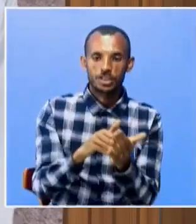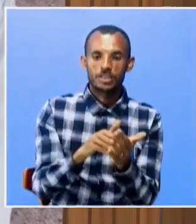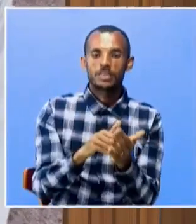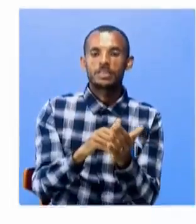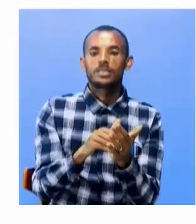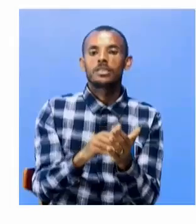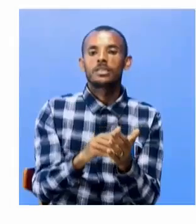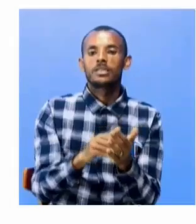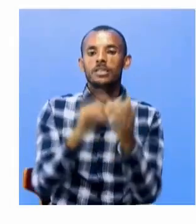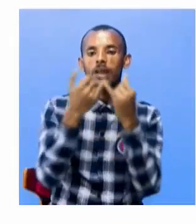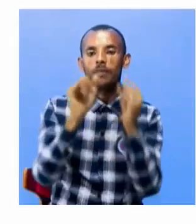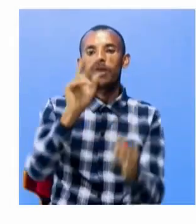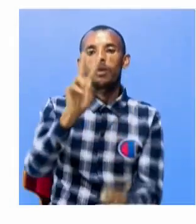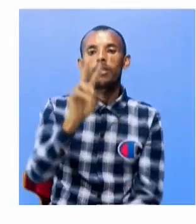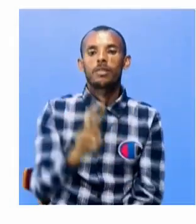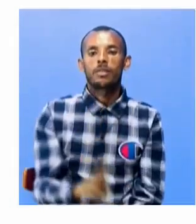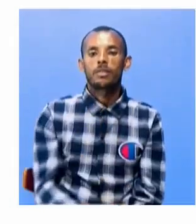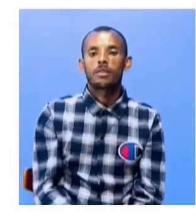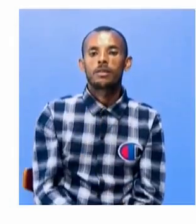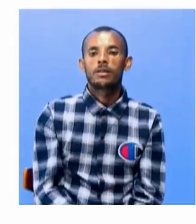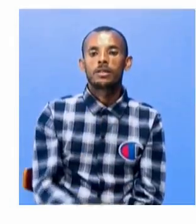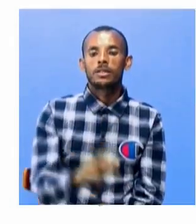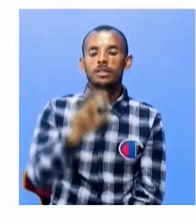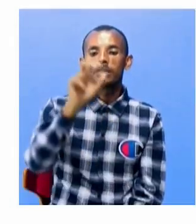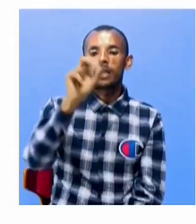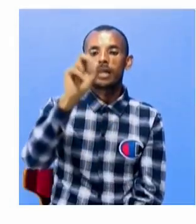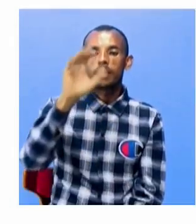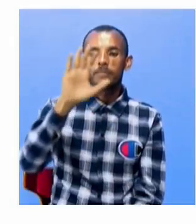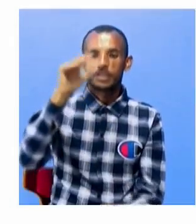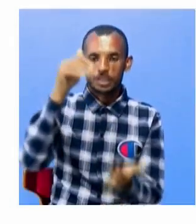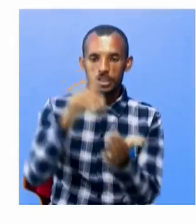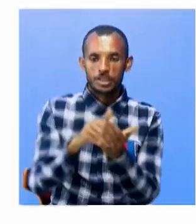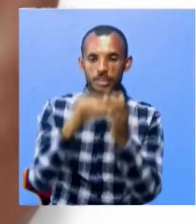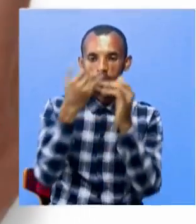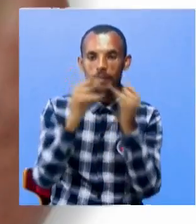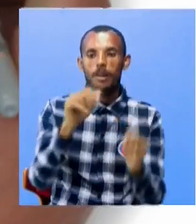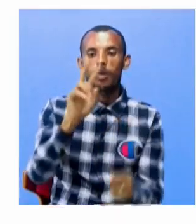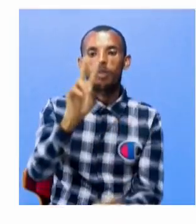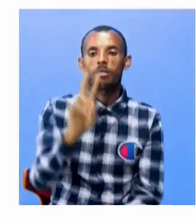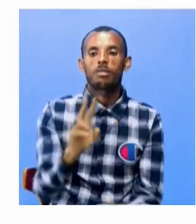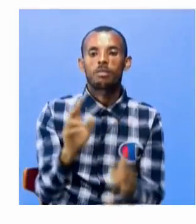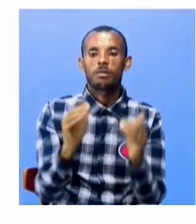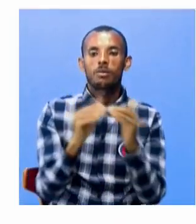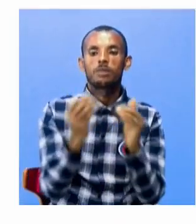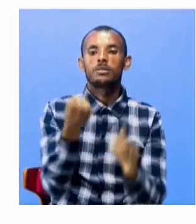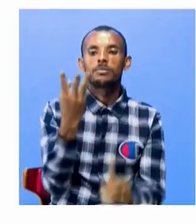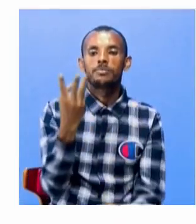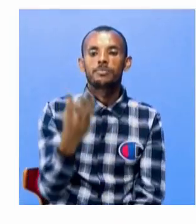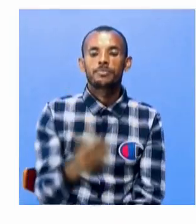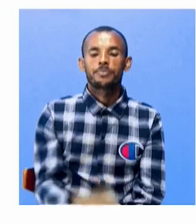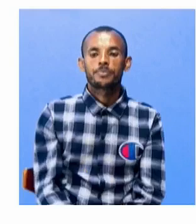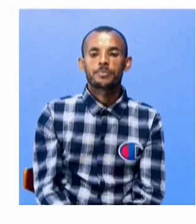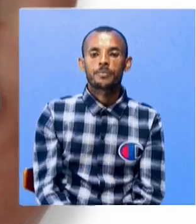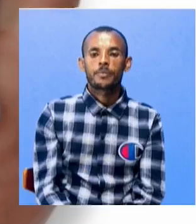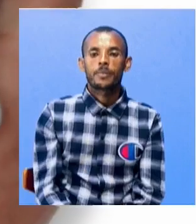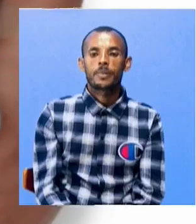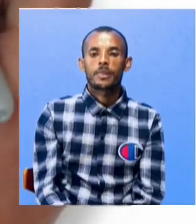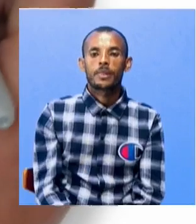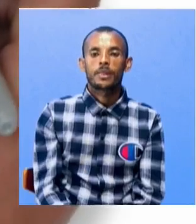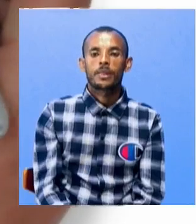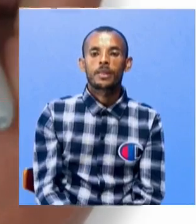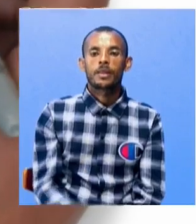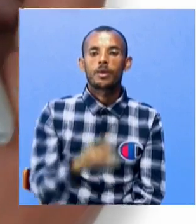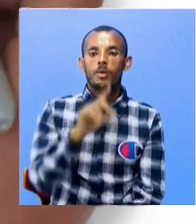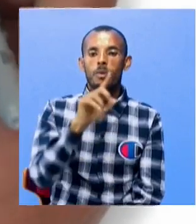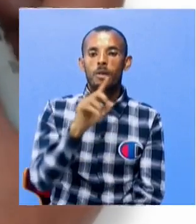35,000 by 2. 35,000 divided by 2.